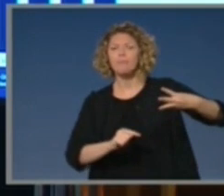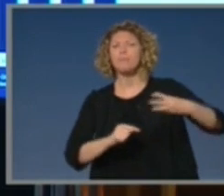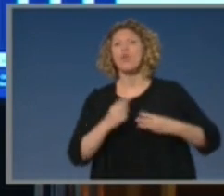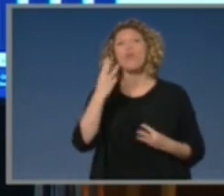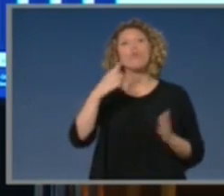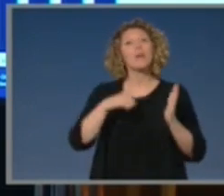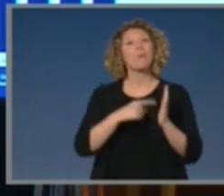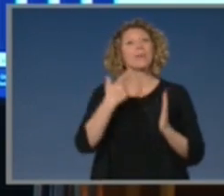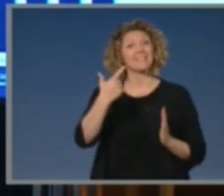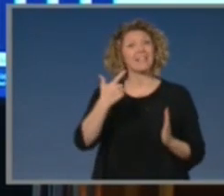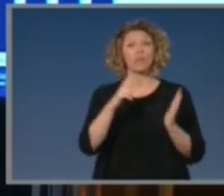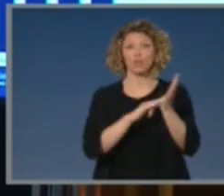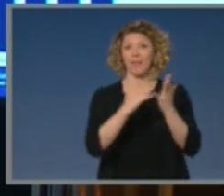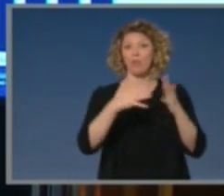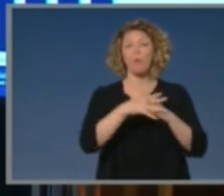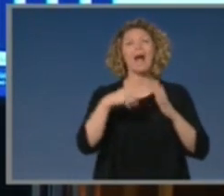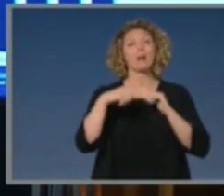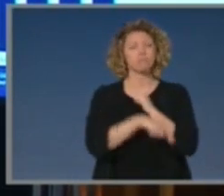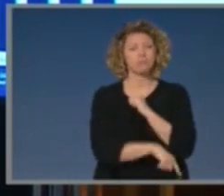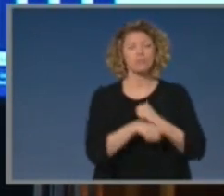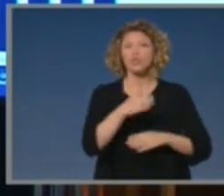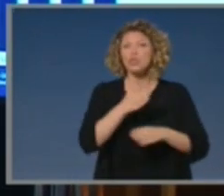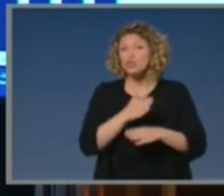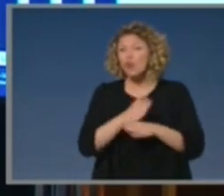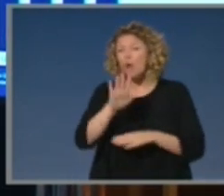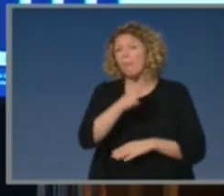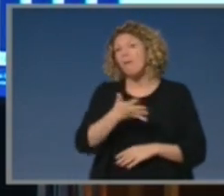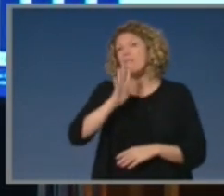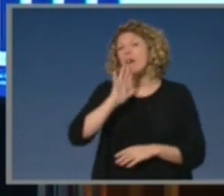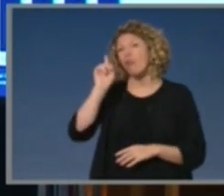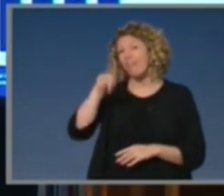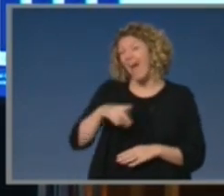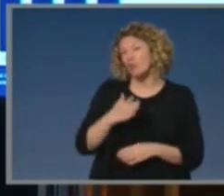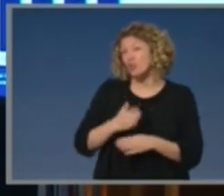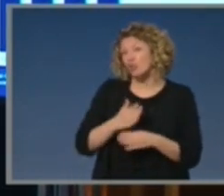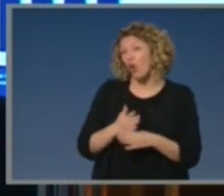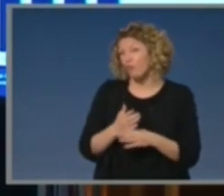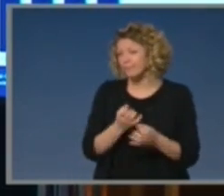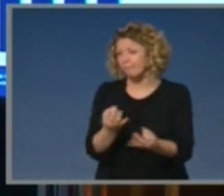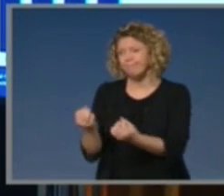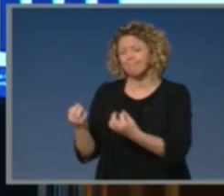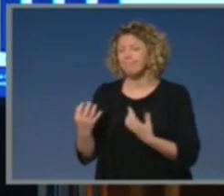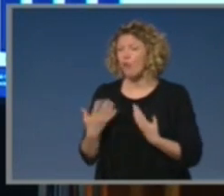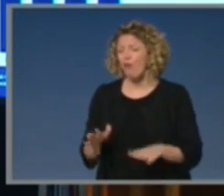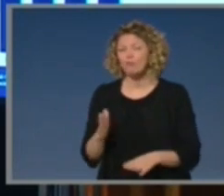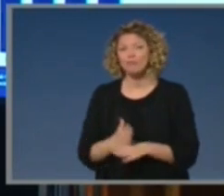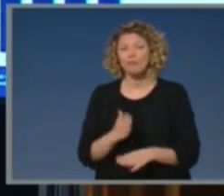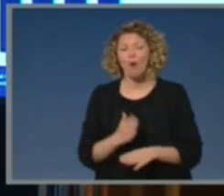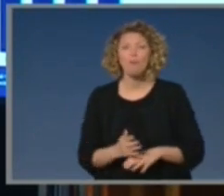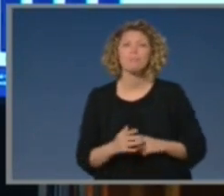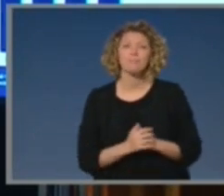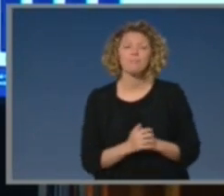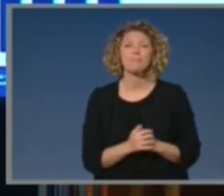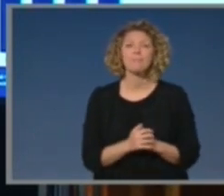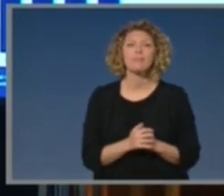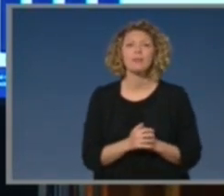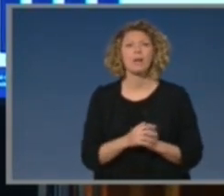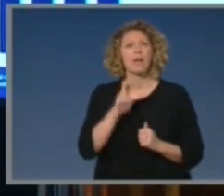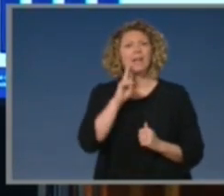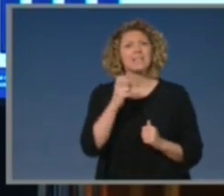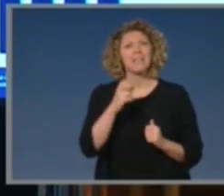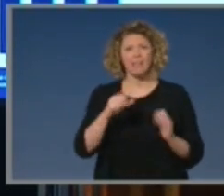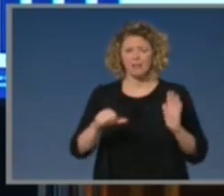South Wales, and on the job side, that's just under 500,000 jobs. But it is also true, because these restrictions have